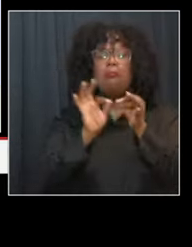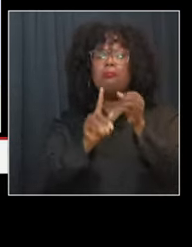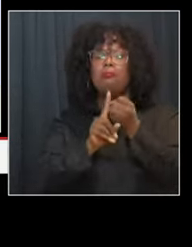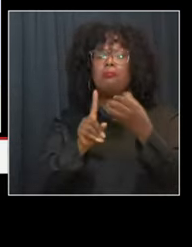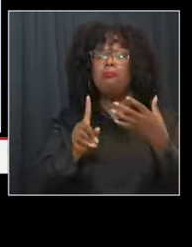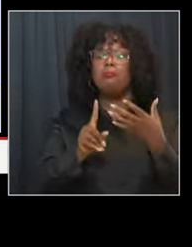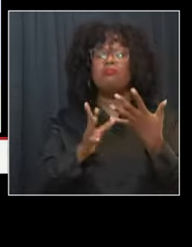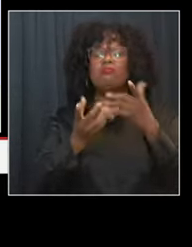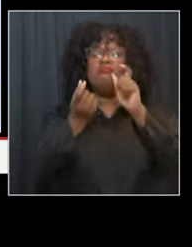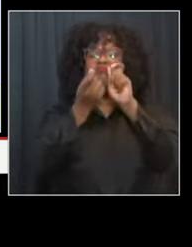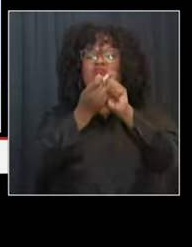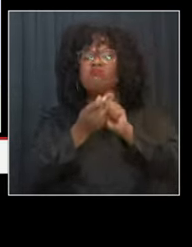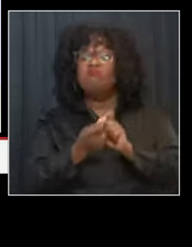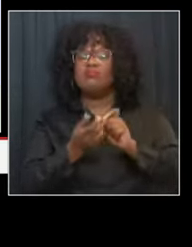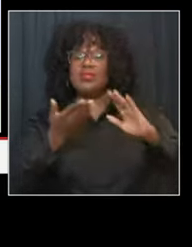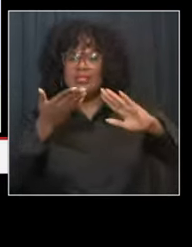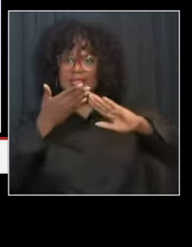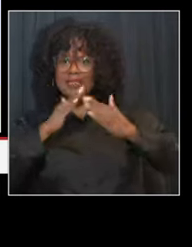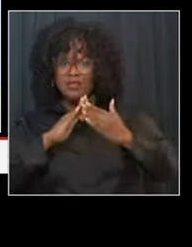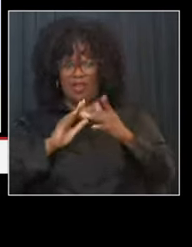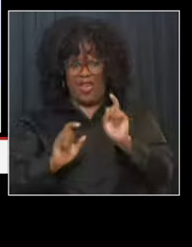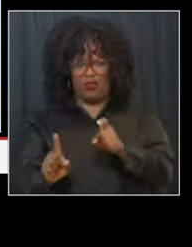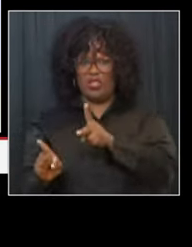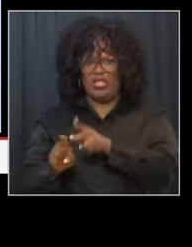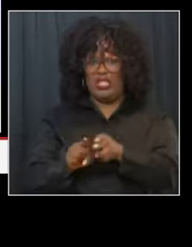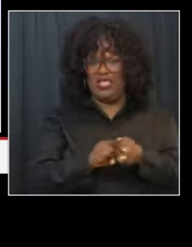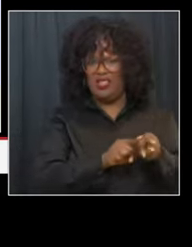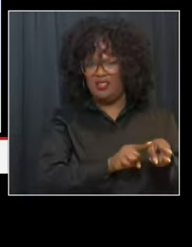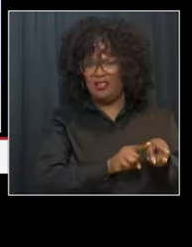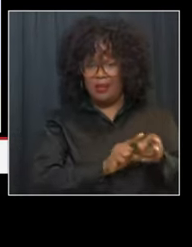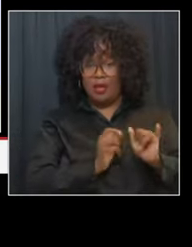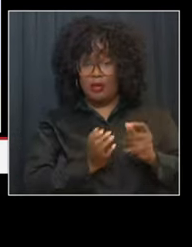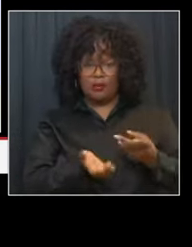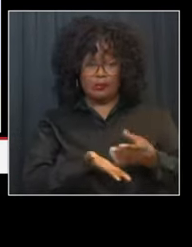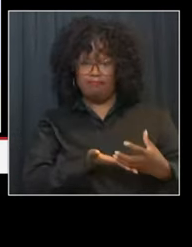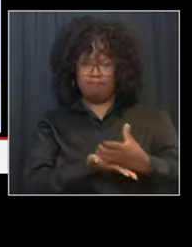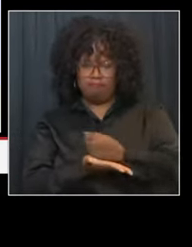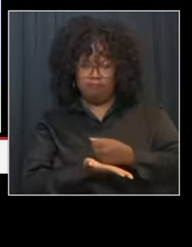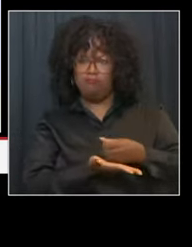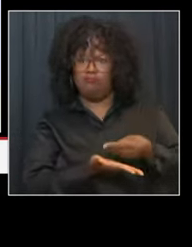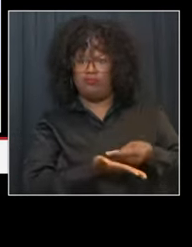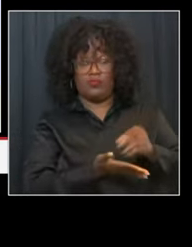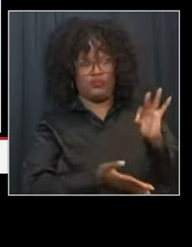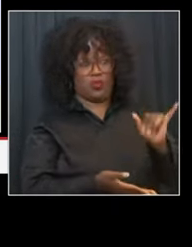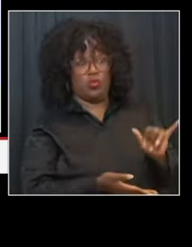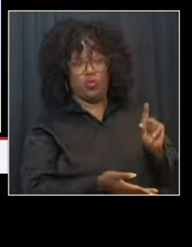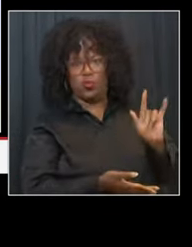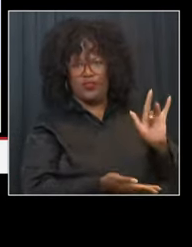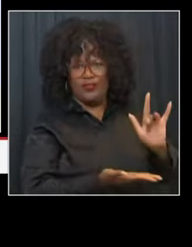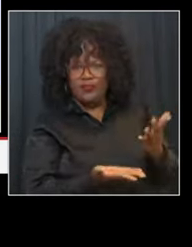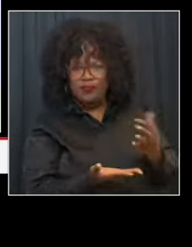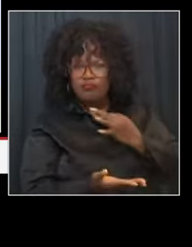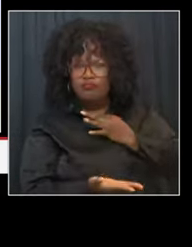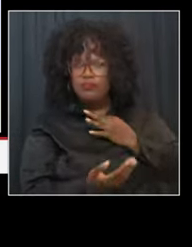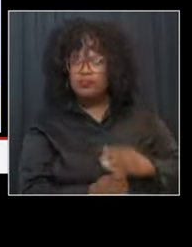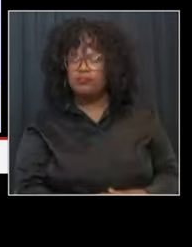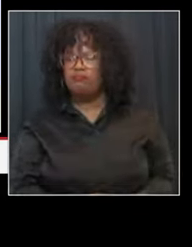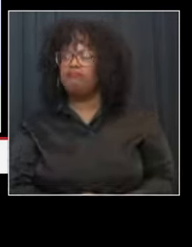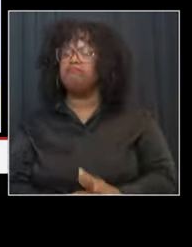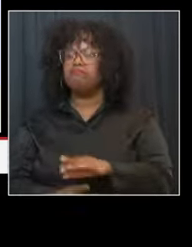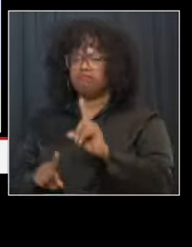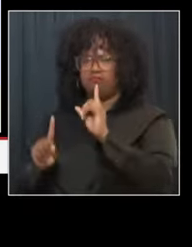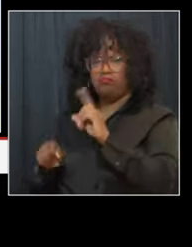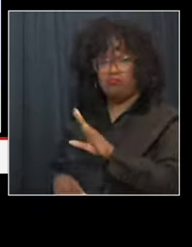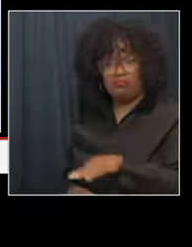that the city is having to cut for FY25? Well, the previous slide will show the gap that we're